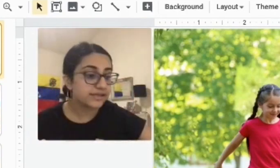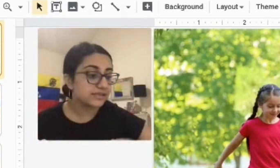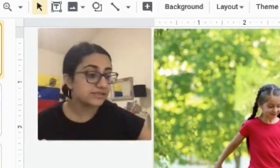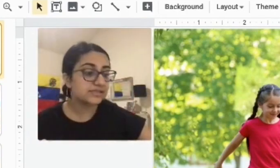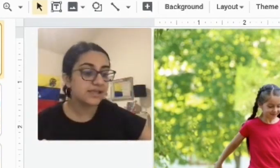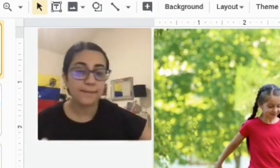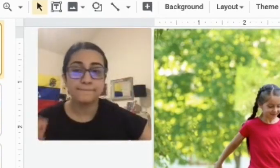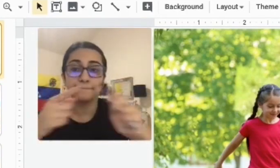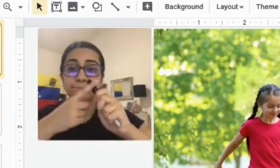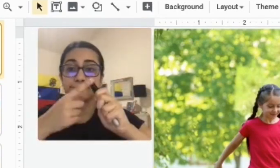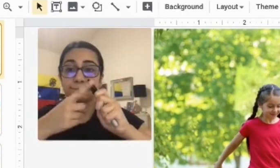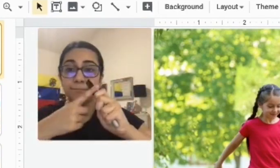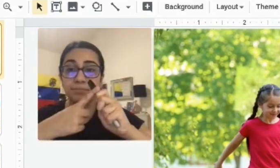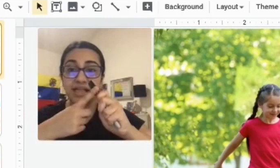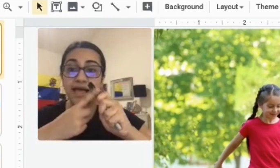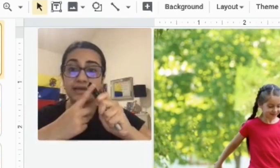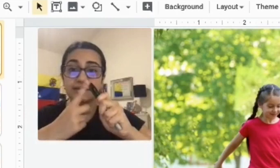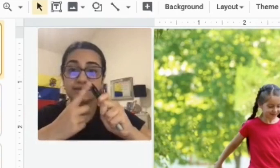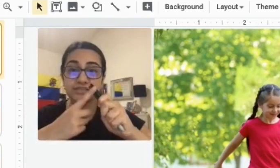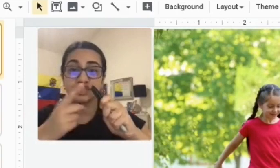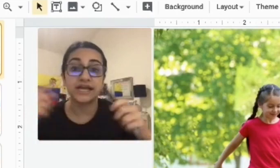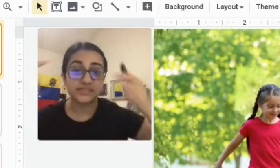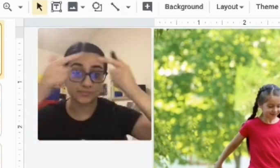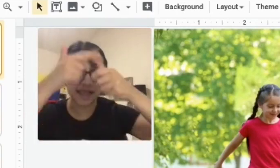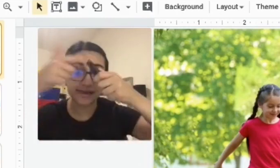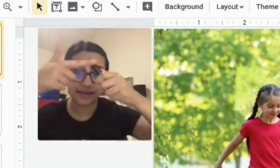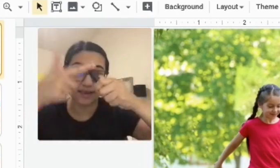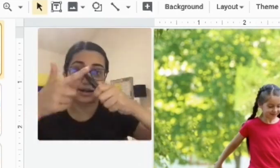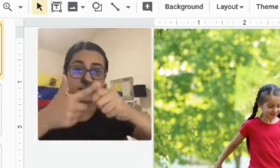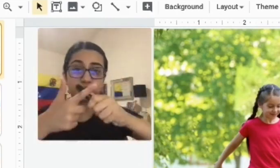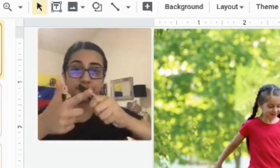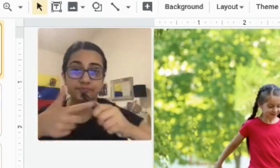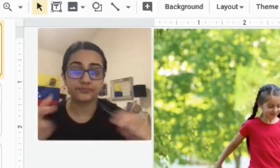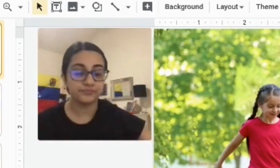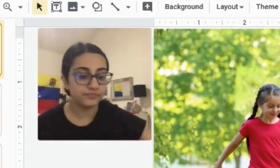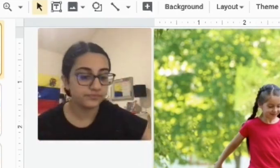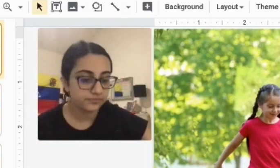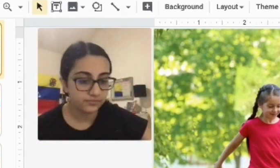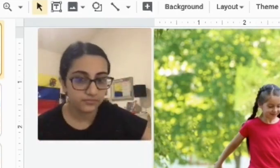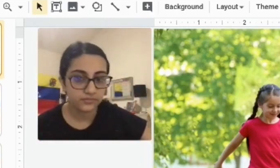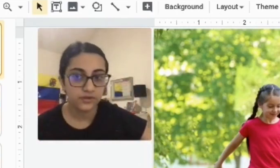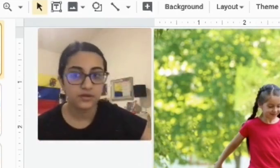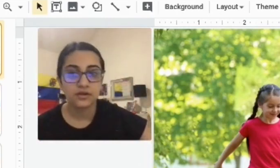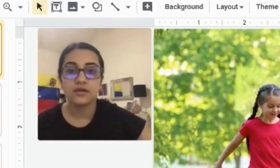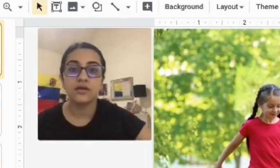Her hair is black. She has black hair.